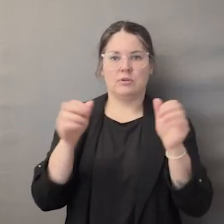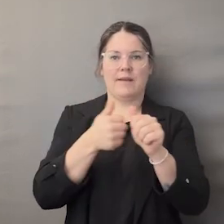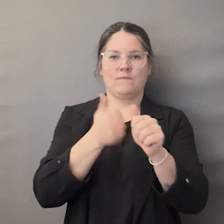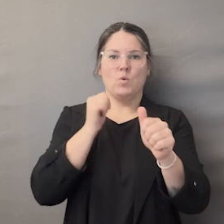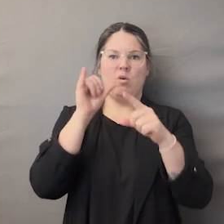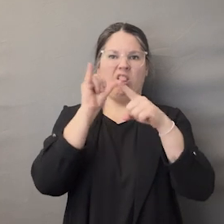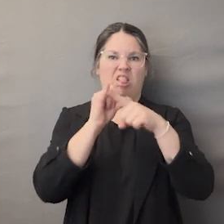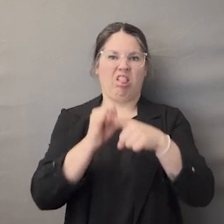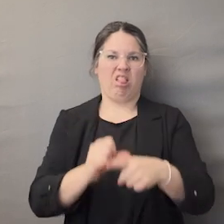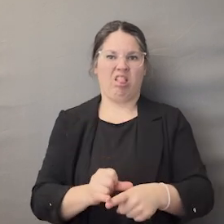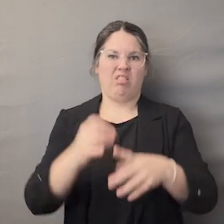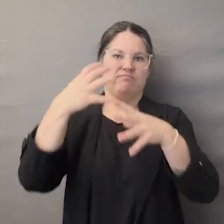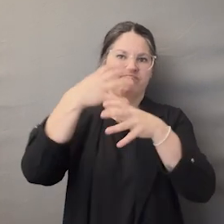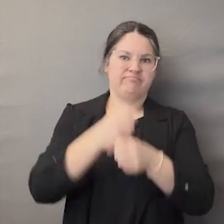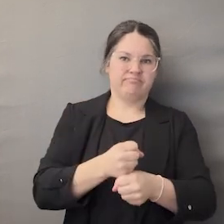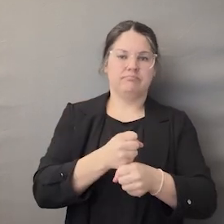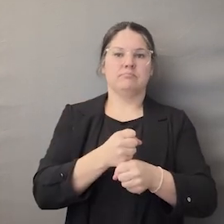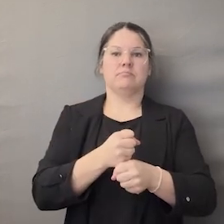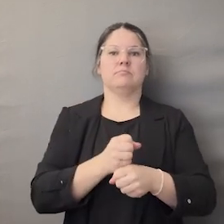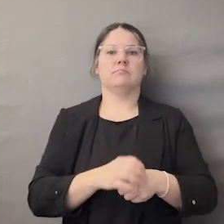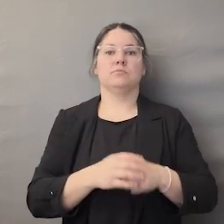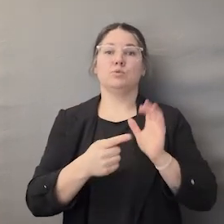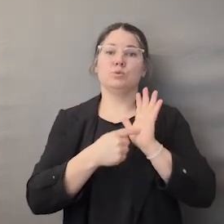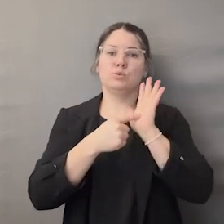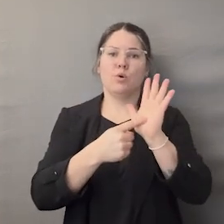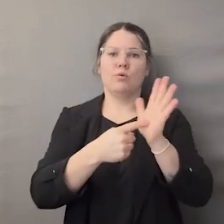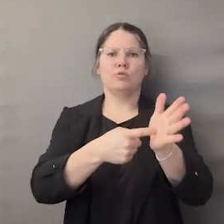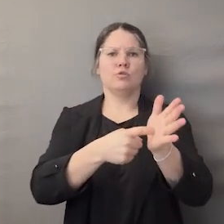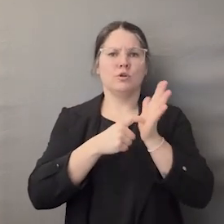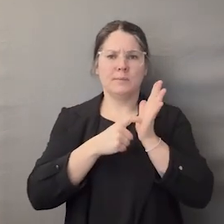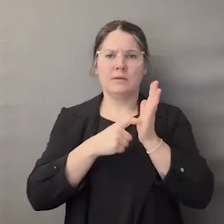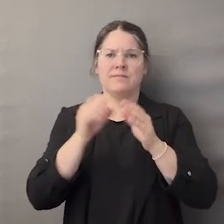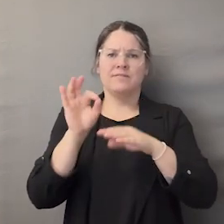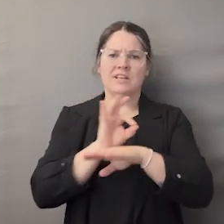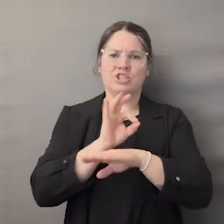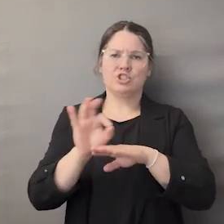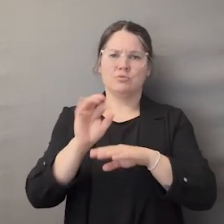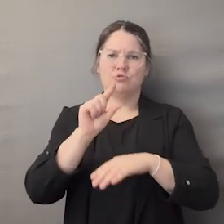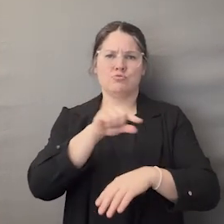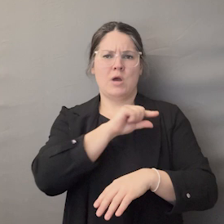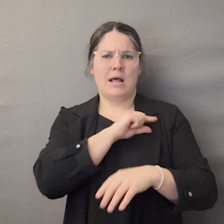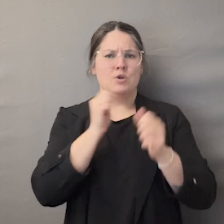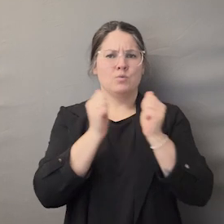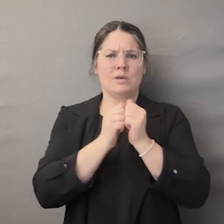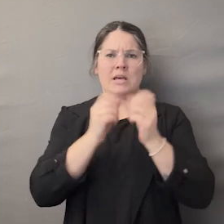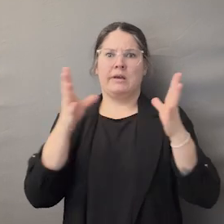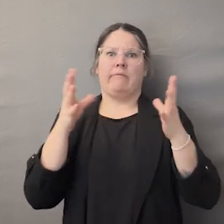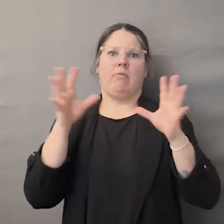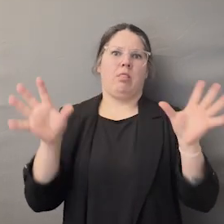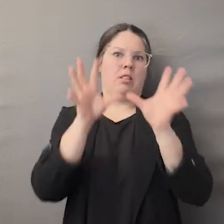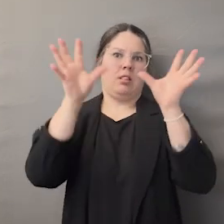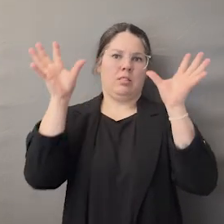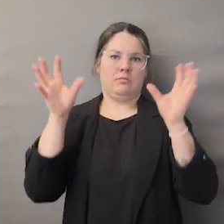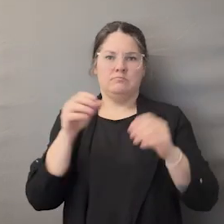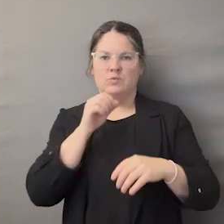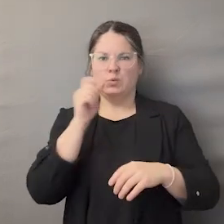acronyms. Defining essential functions and qualifications without the unnecessary requirements. So making